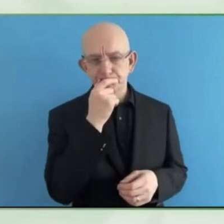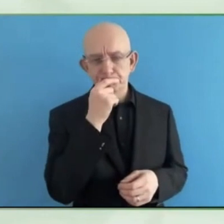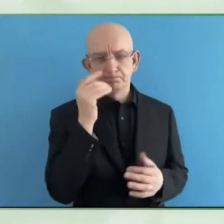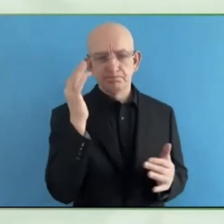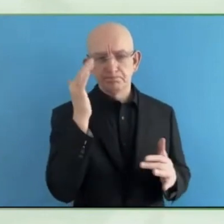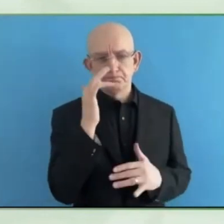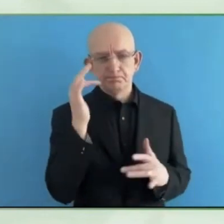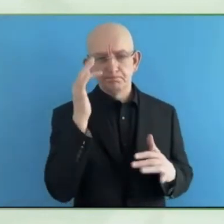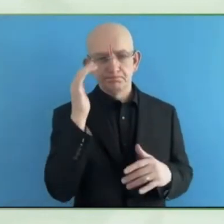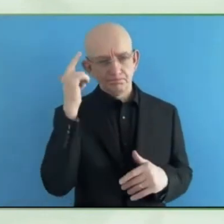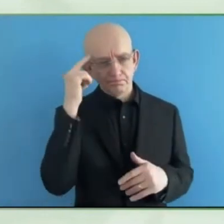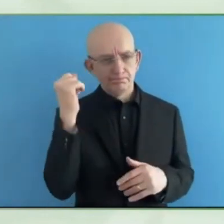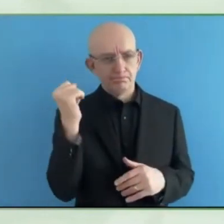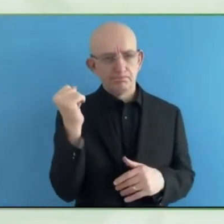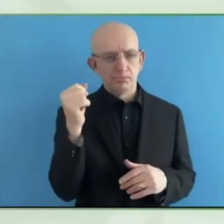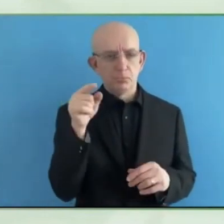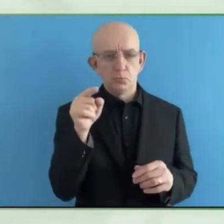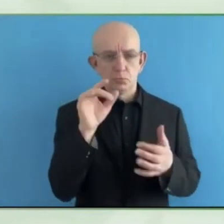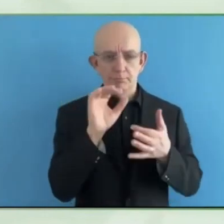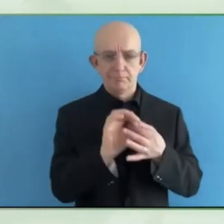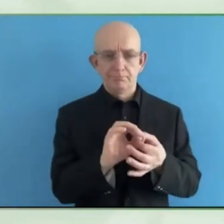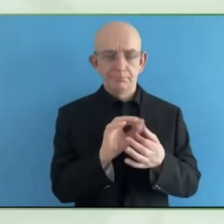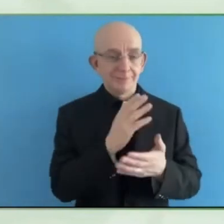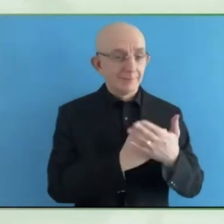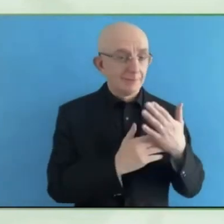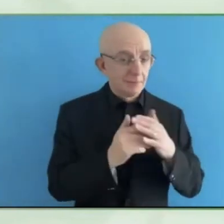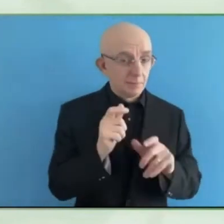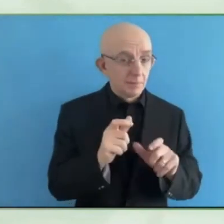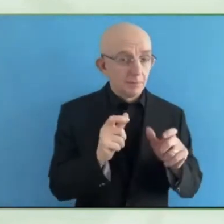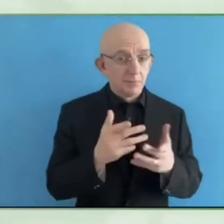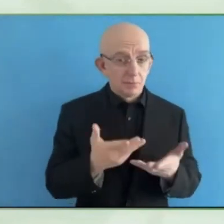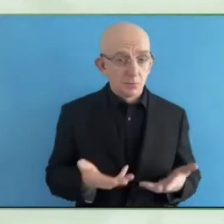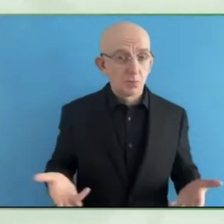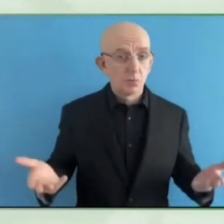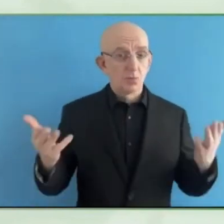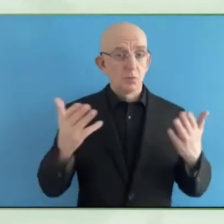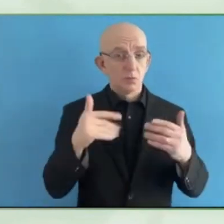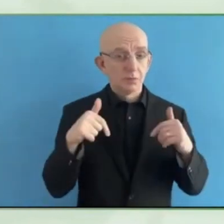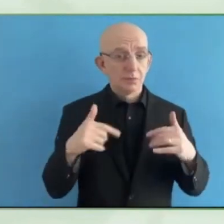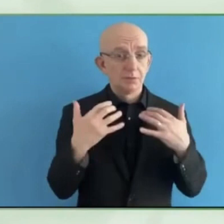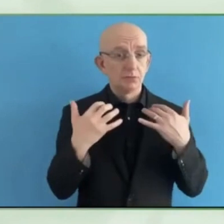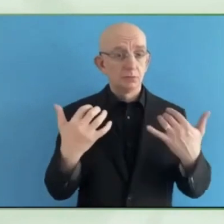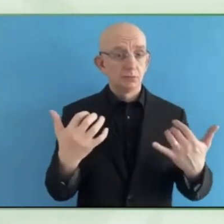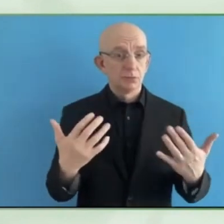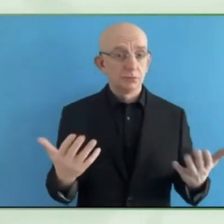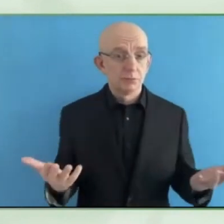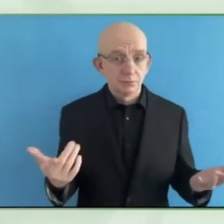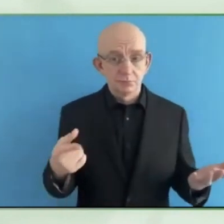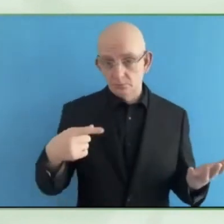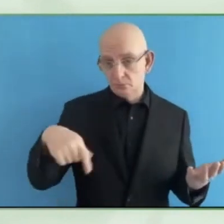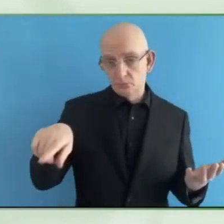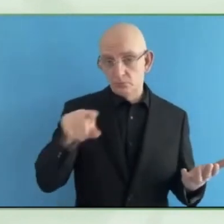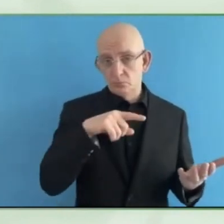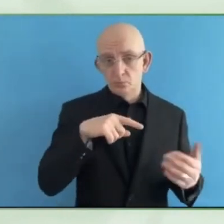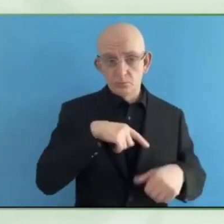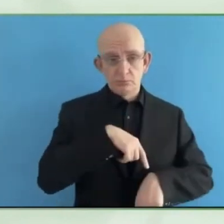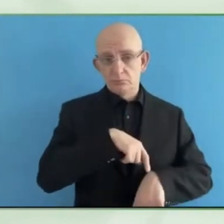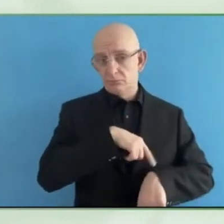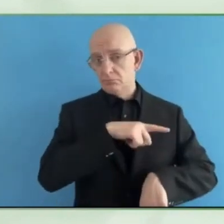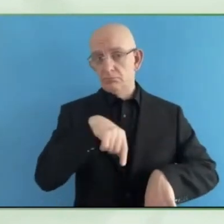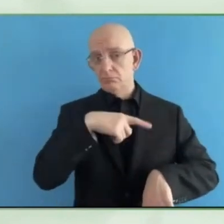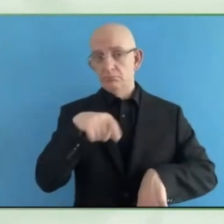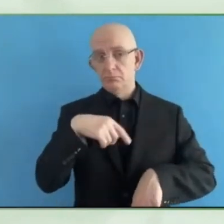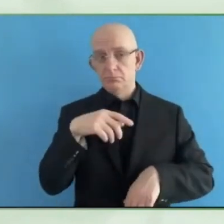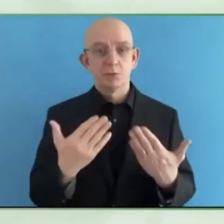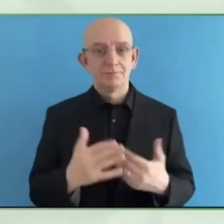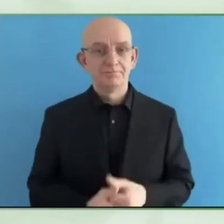perspectives. And you as a very successful entrepreneur, I'd be really interested to see how you're taking this forward in the work that you're doing.